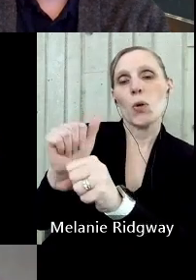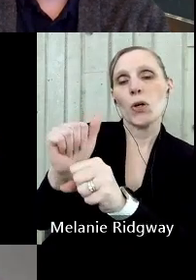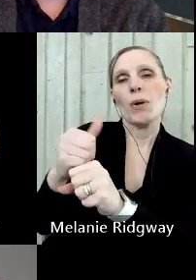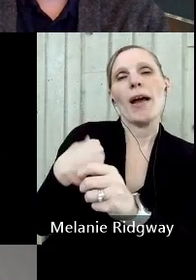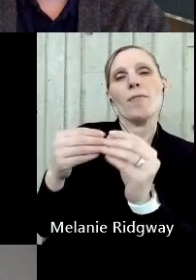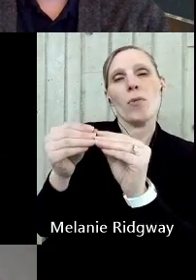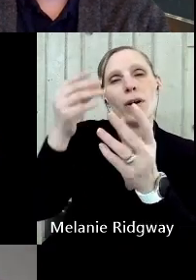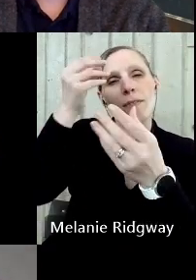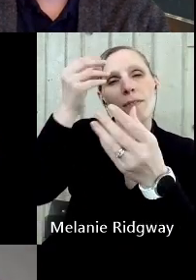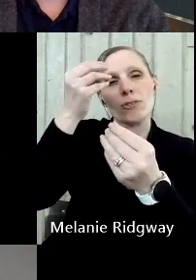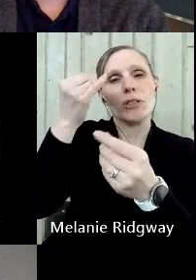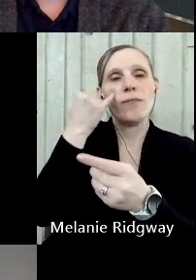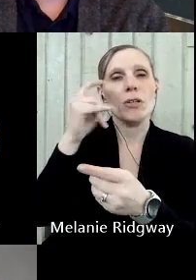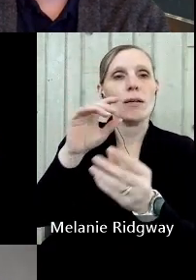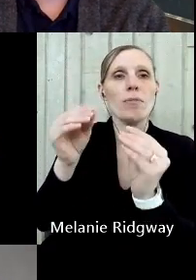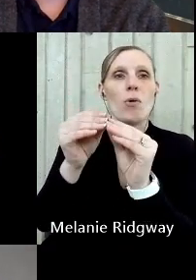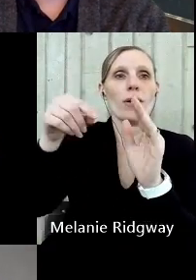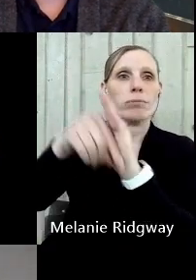well.